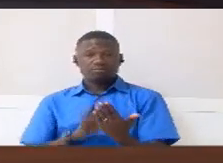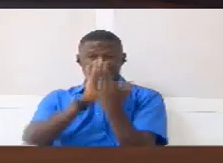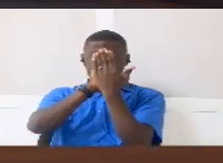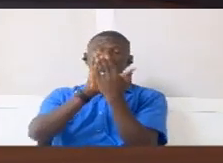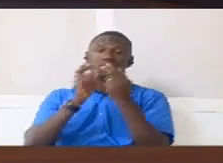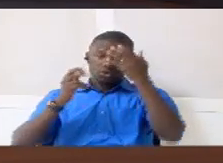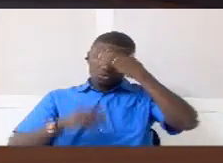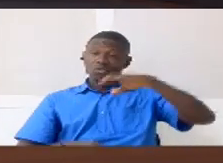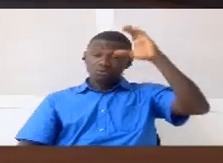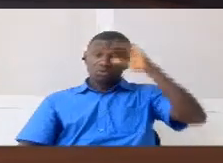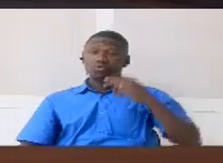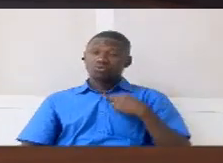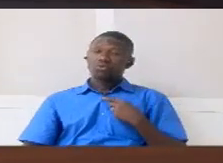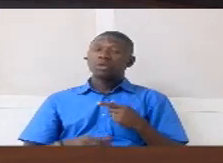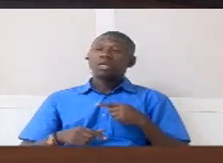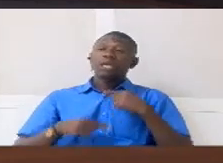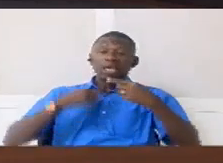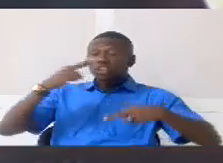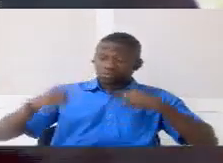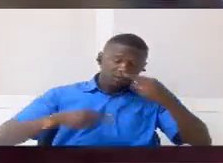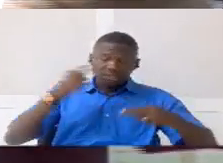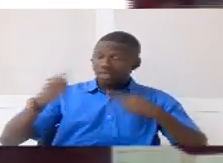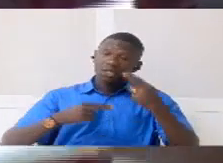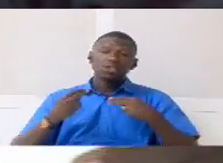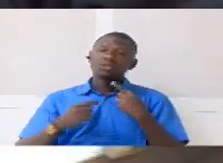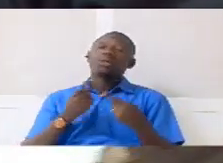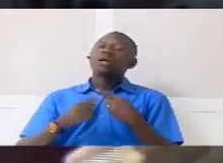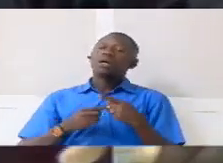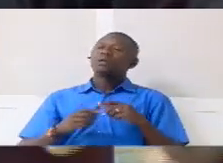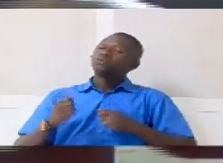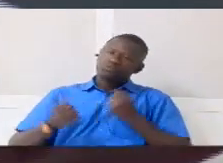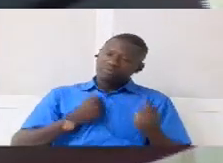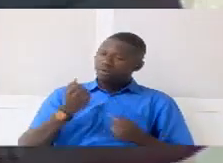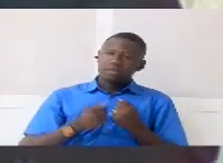to narrate their suffering at the hands of the agents of the state.